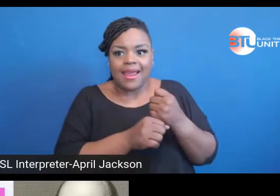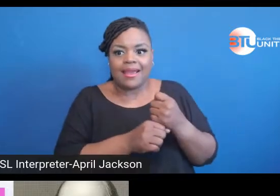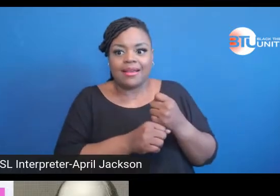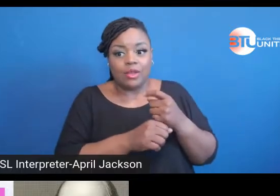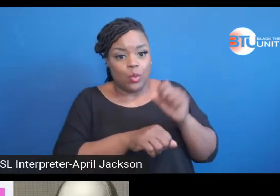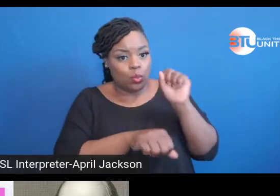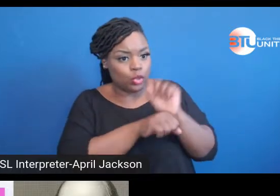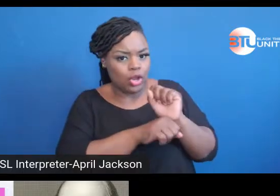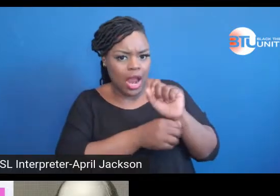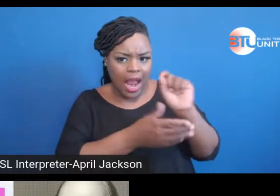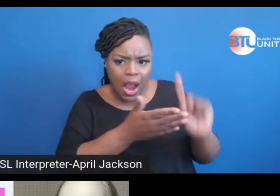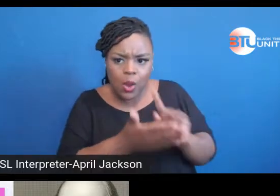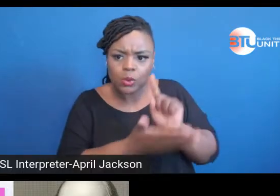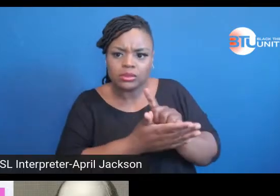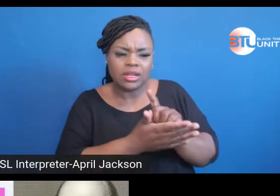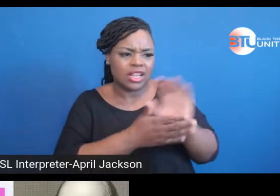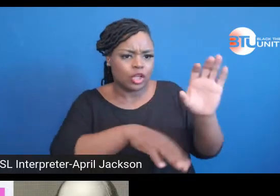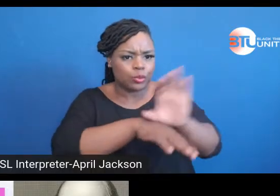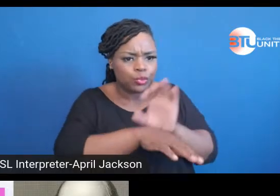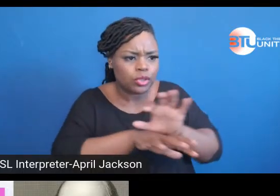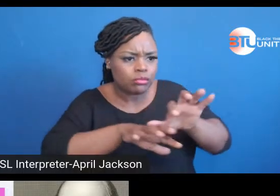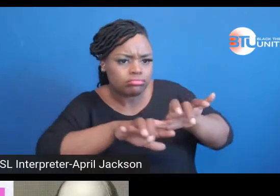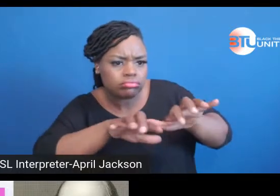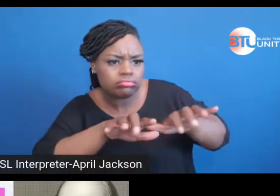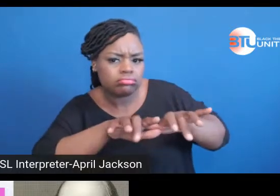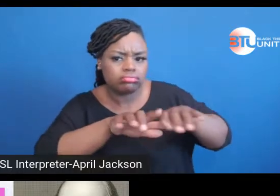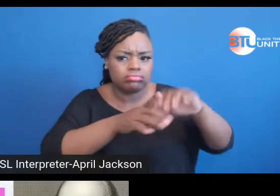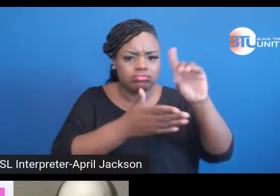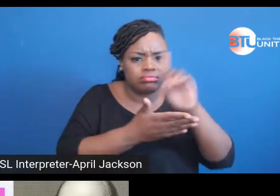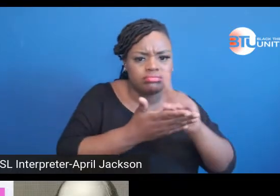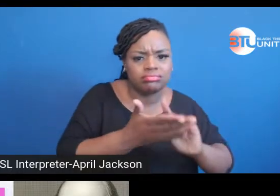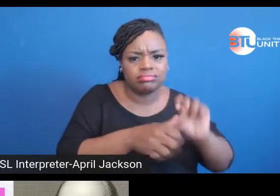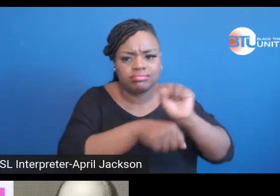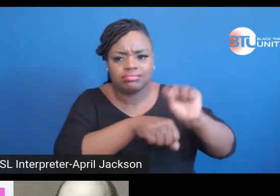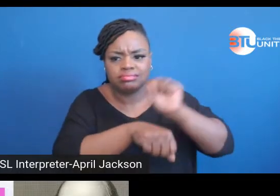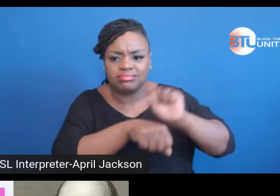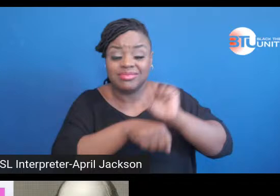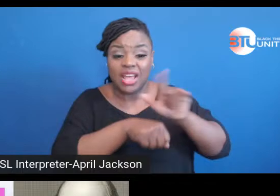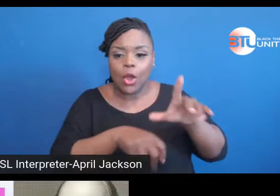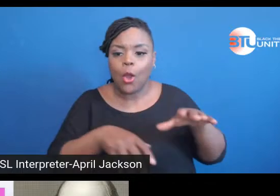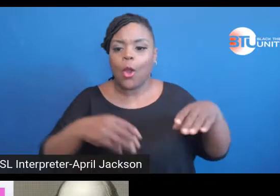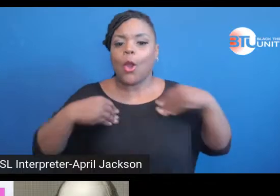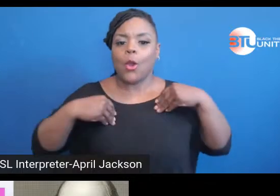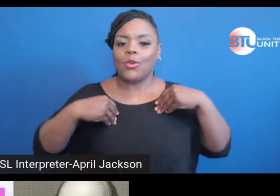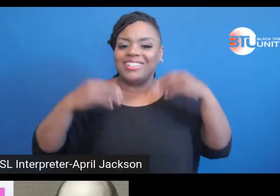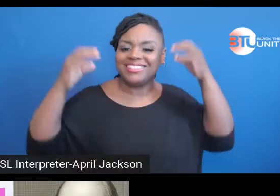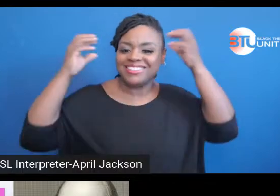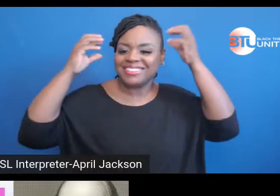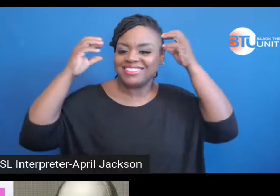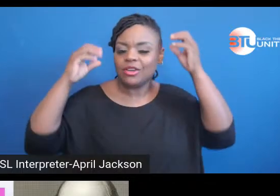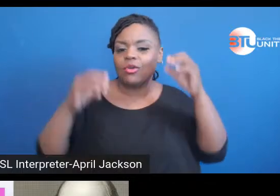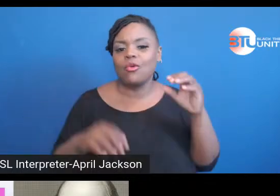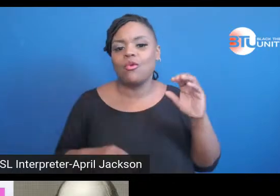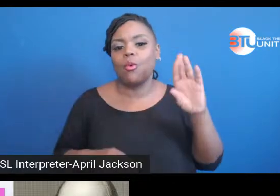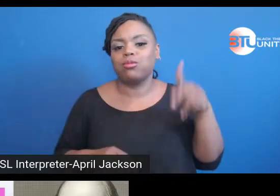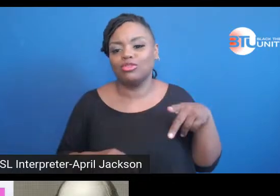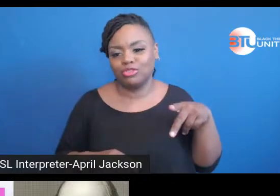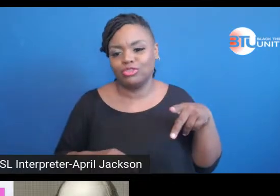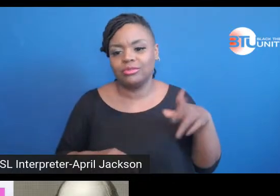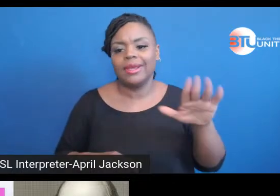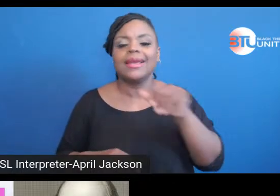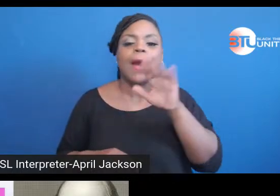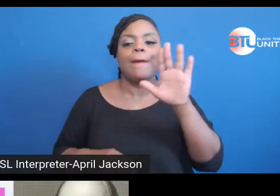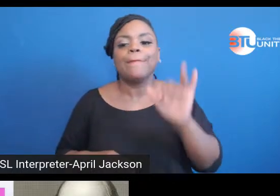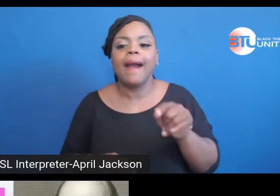resources at their direction will be owned by the Disney Corporation and not by the person who's doing it in the scope